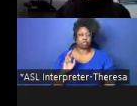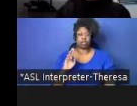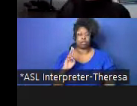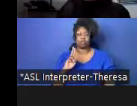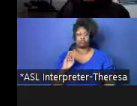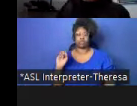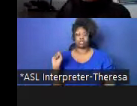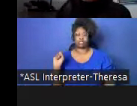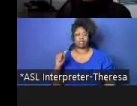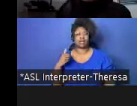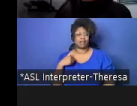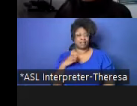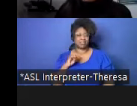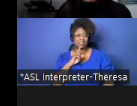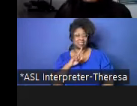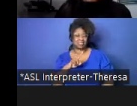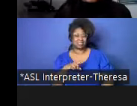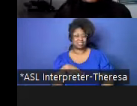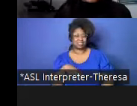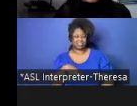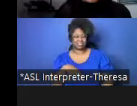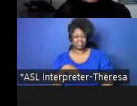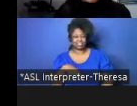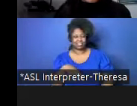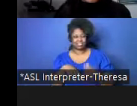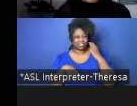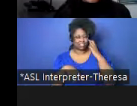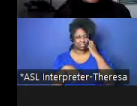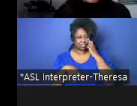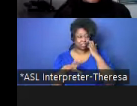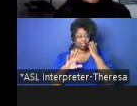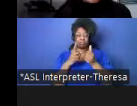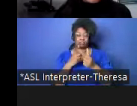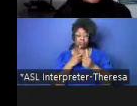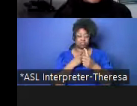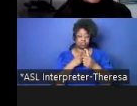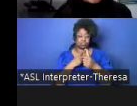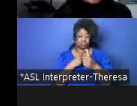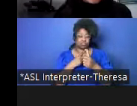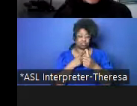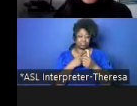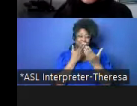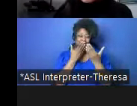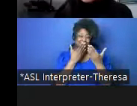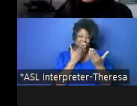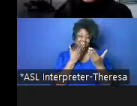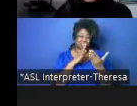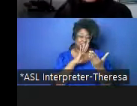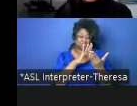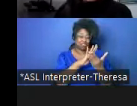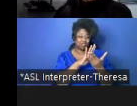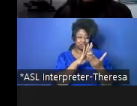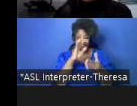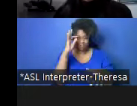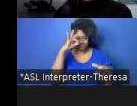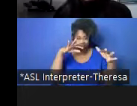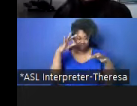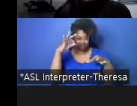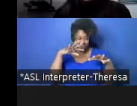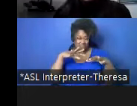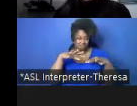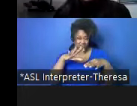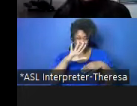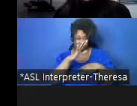first, yeah, I think, first of all, I really appreciate your insight here. In